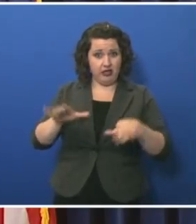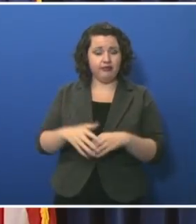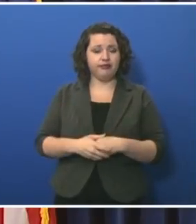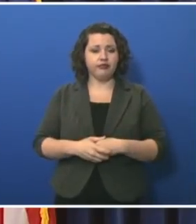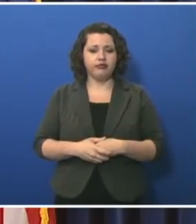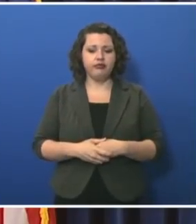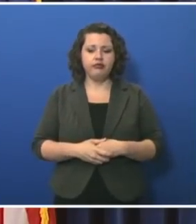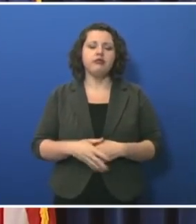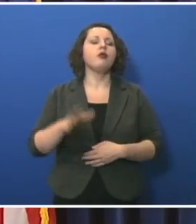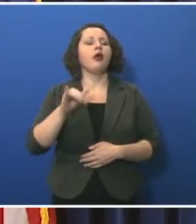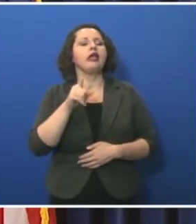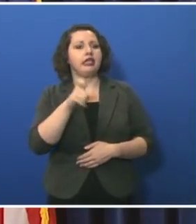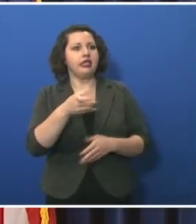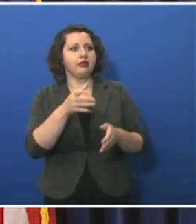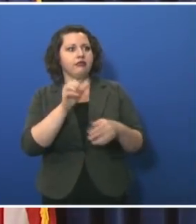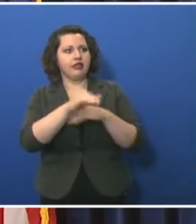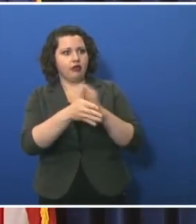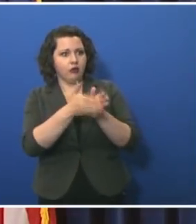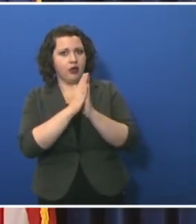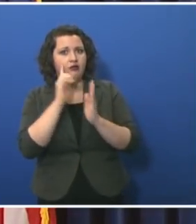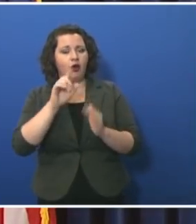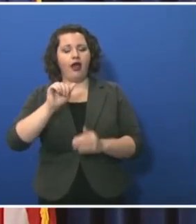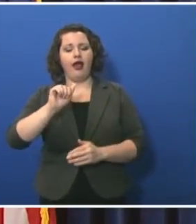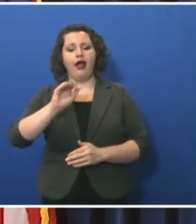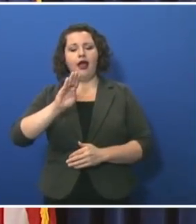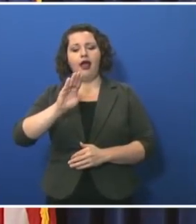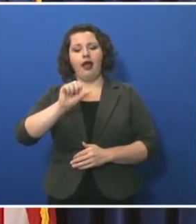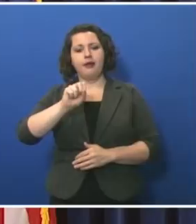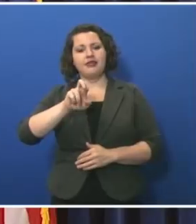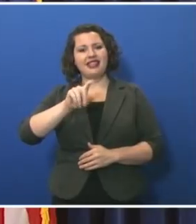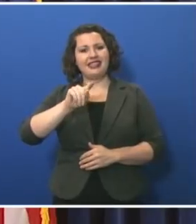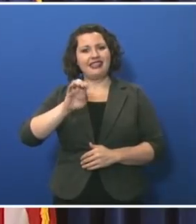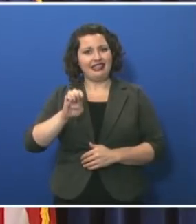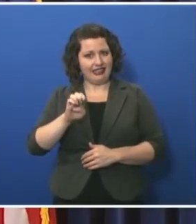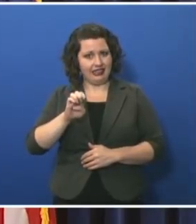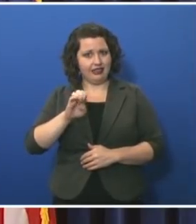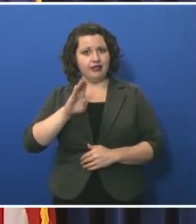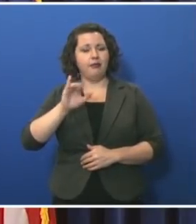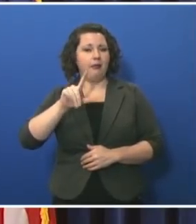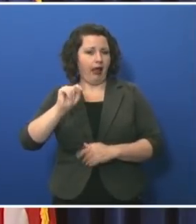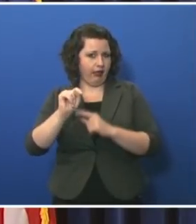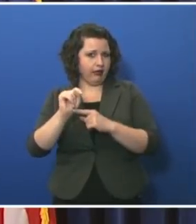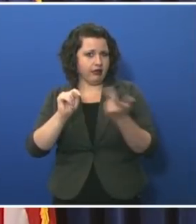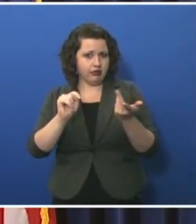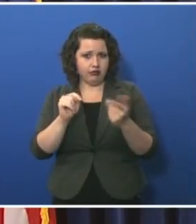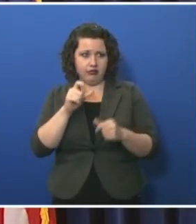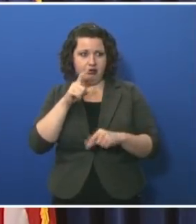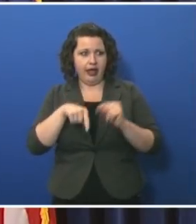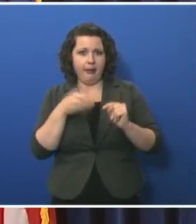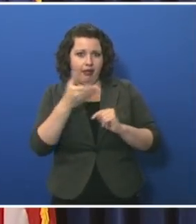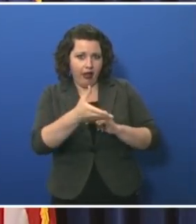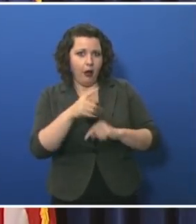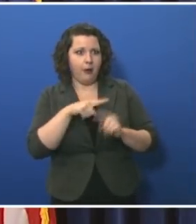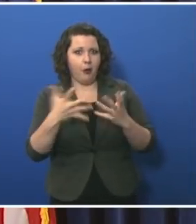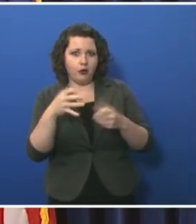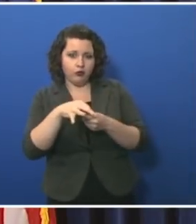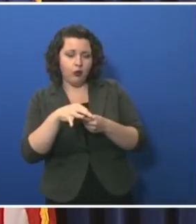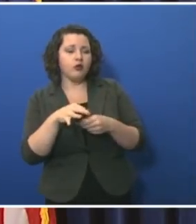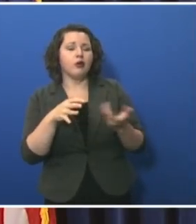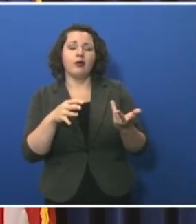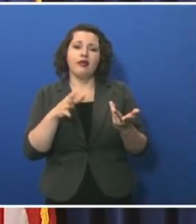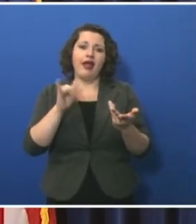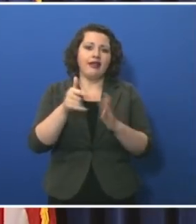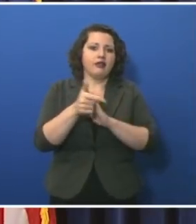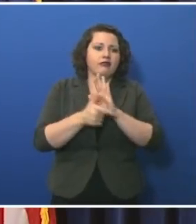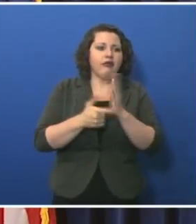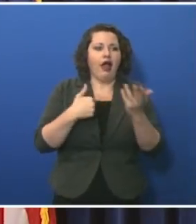for an absentee ballot, so I think that was fine, and I'll wait and see where they end up with the legislation. It's been a long-standing